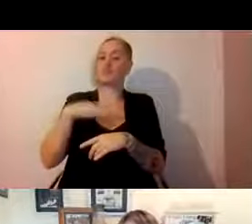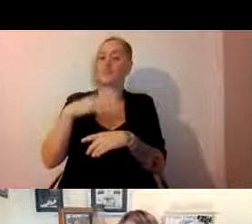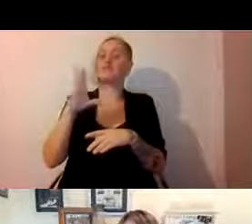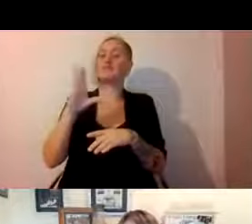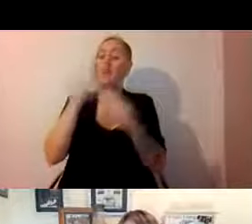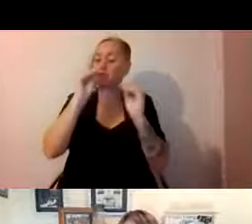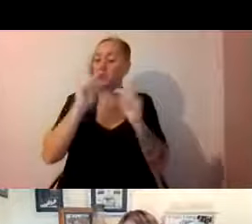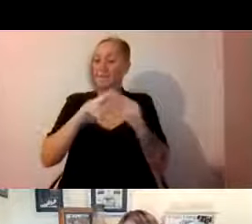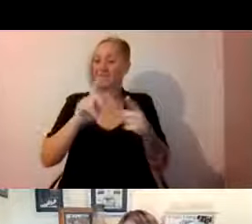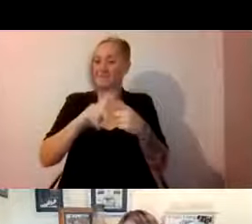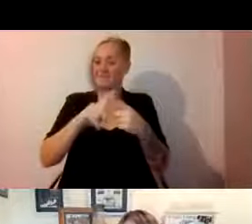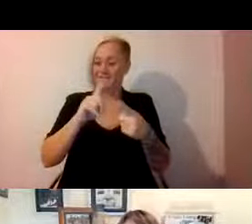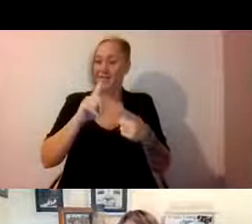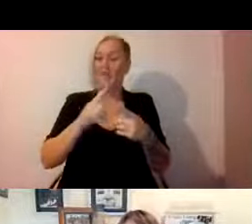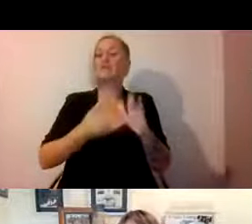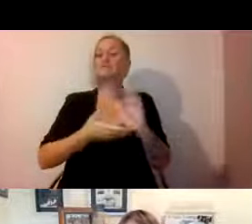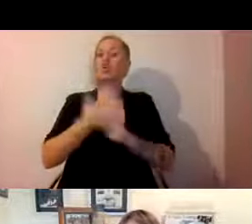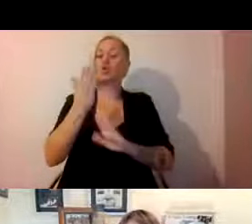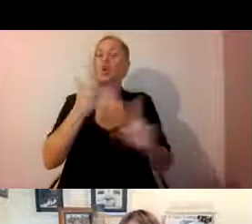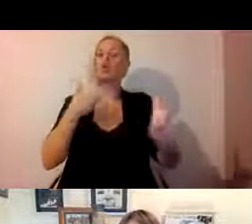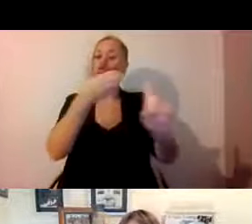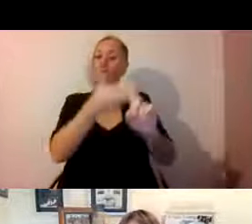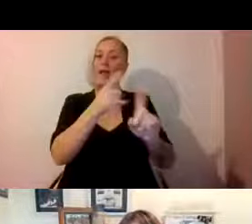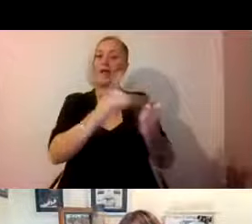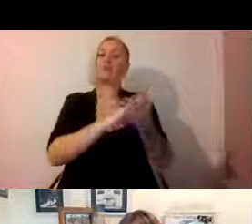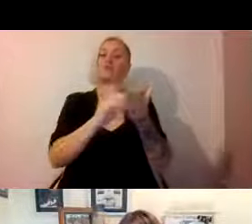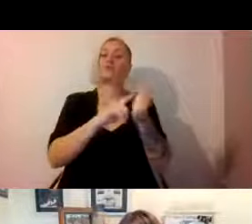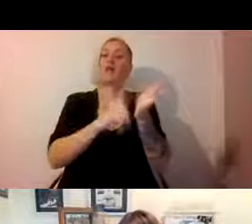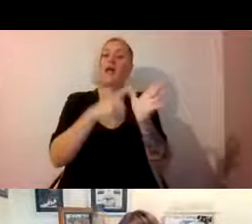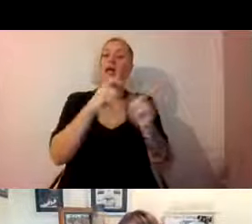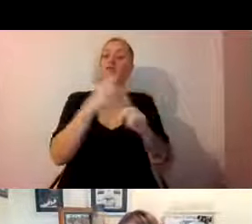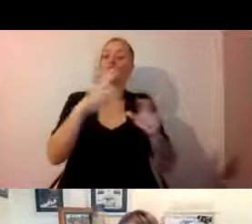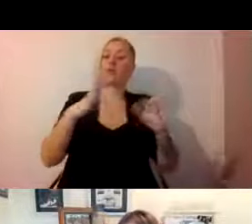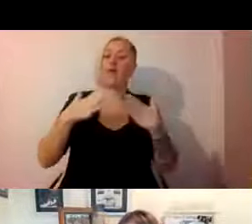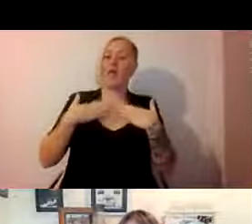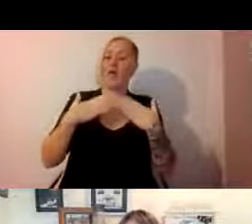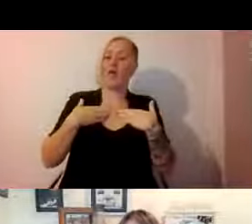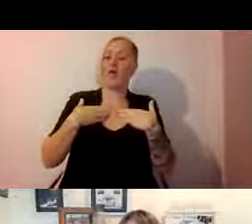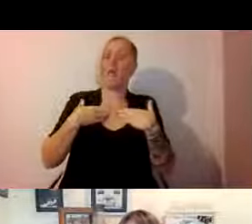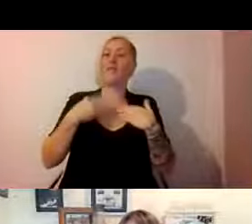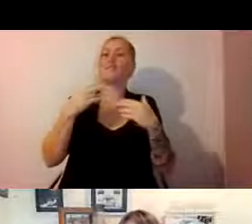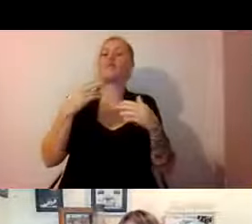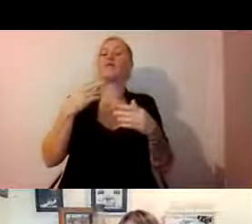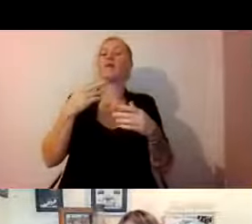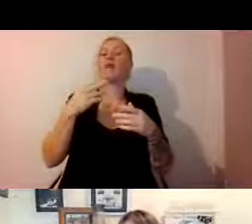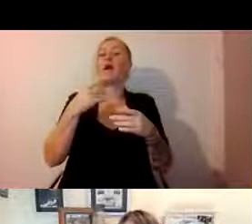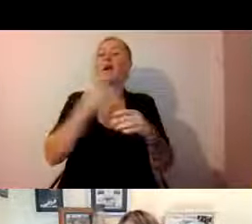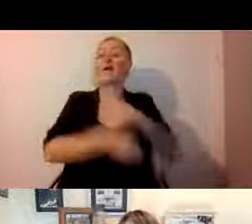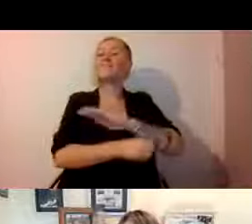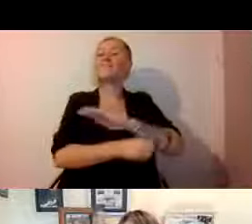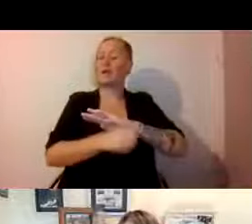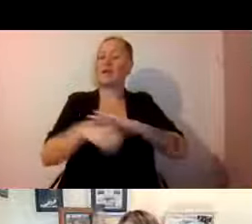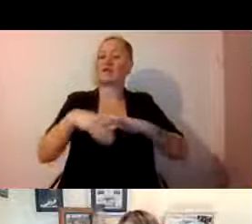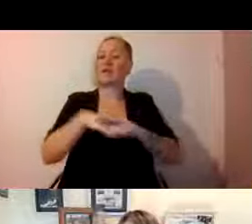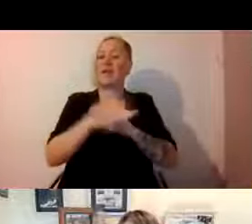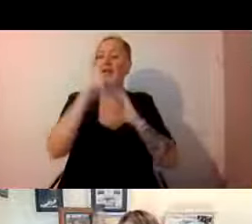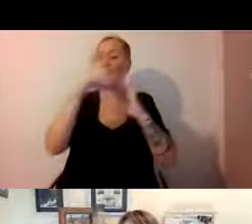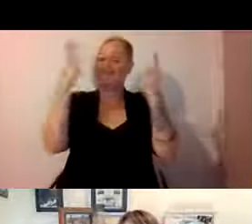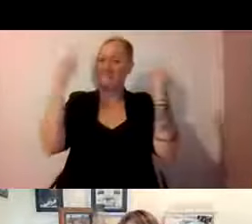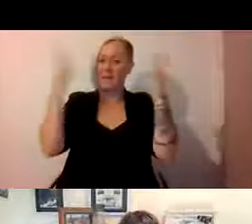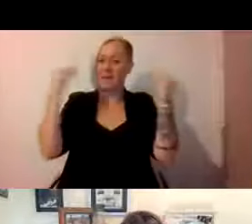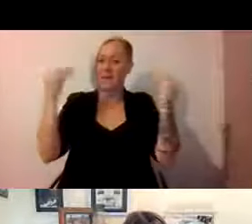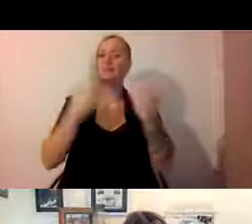fees go directly towards the Halad to Health Foundation in the Philippines, which helps give access to proper health